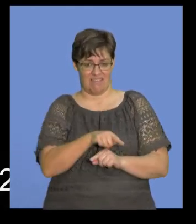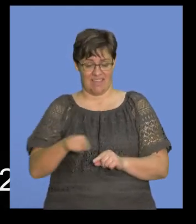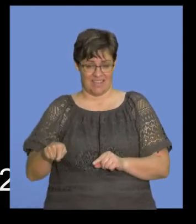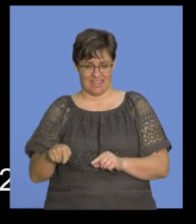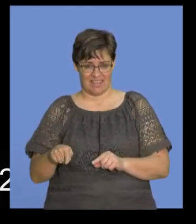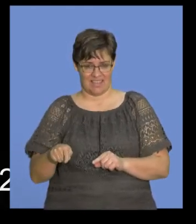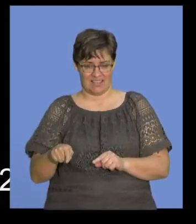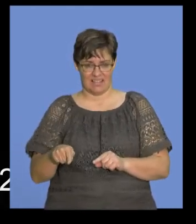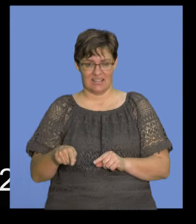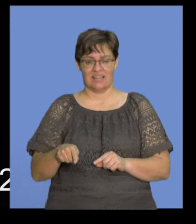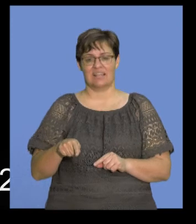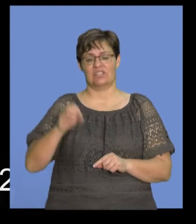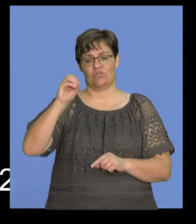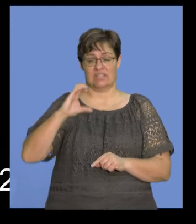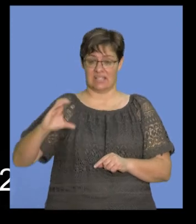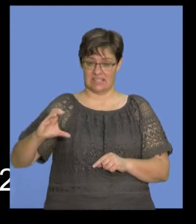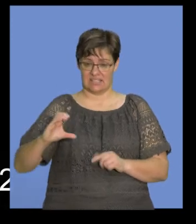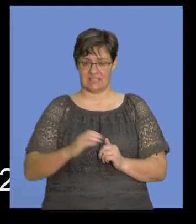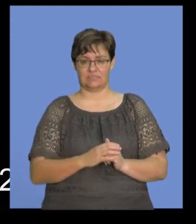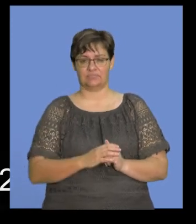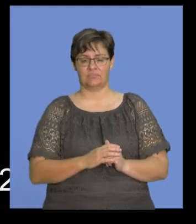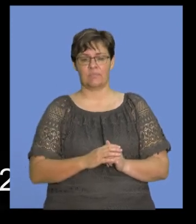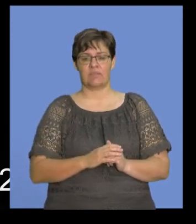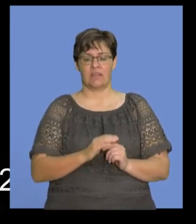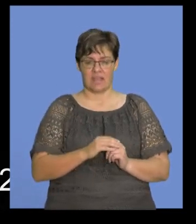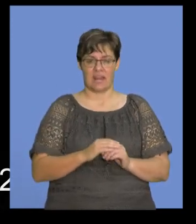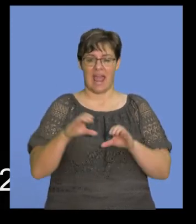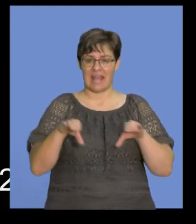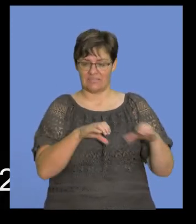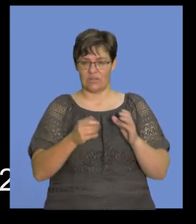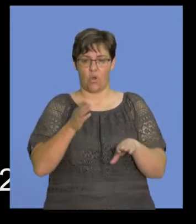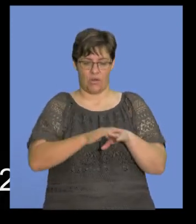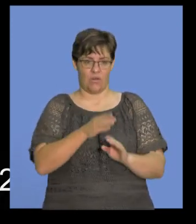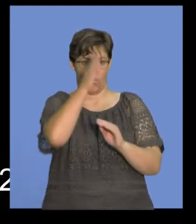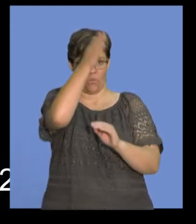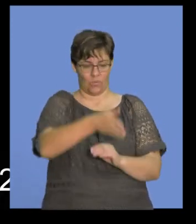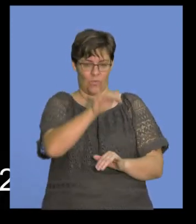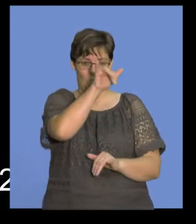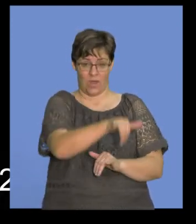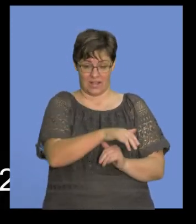temperature in degrees Celsius, and again it's a measure of enzyme activity on the